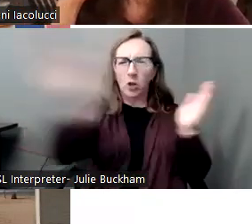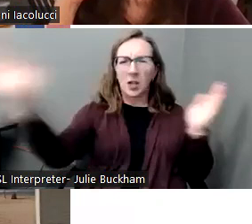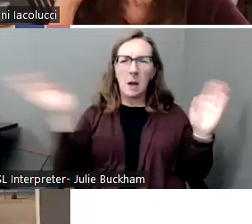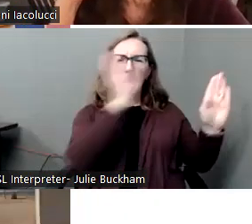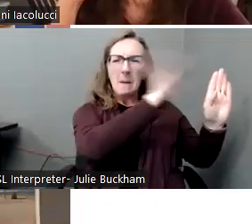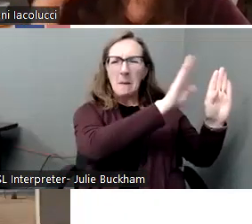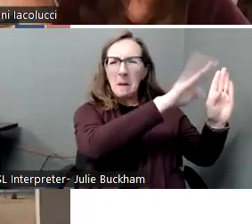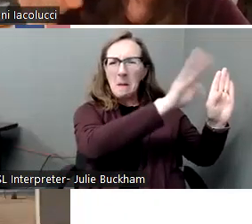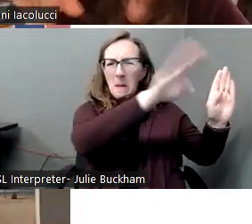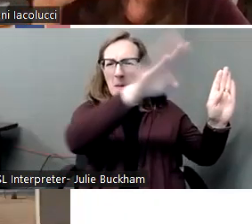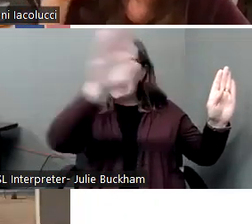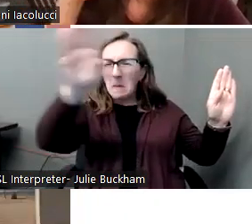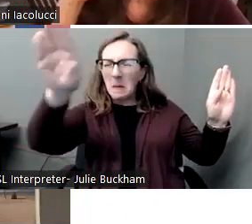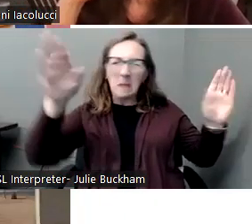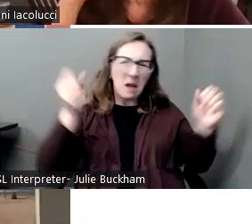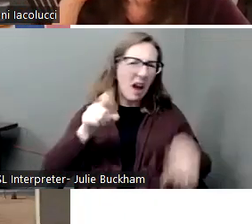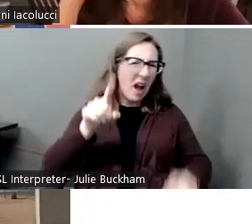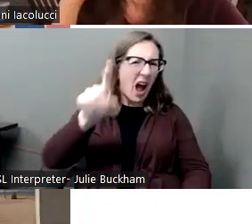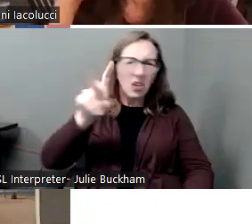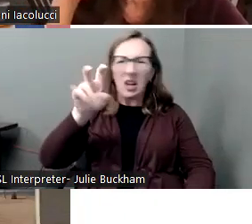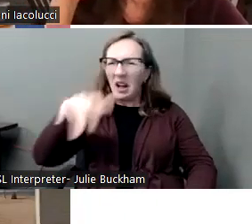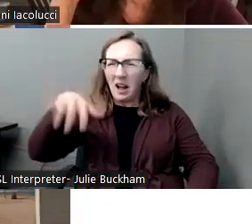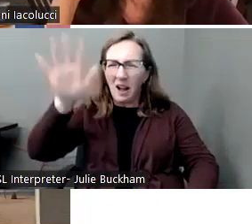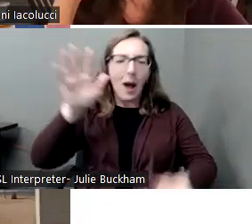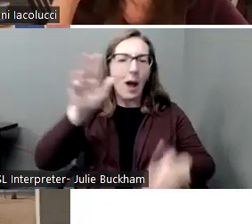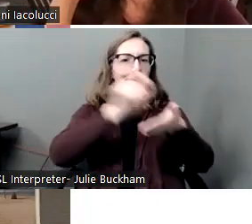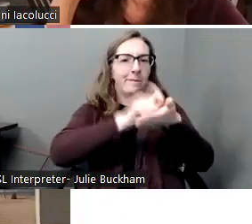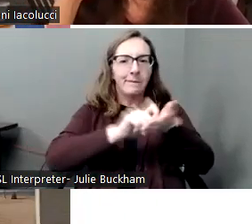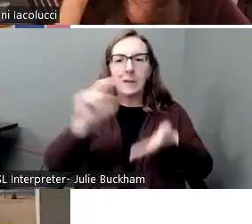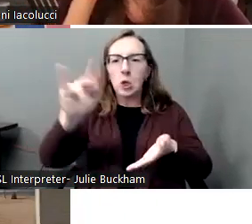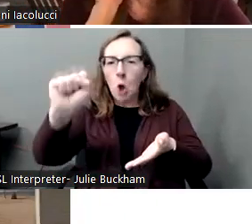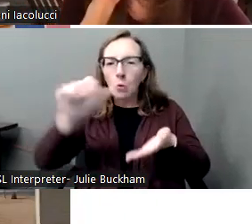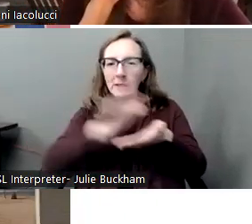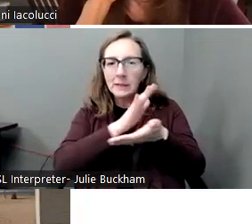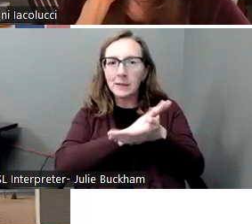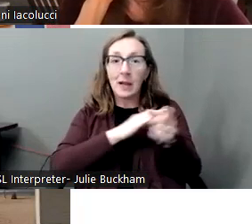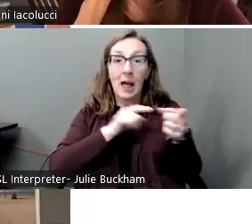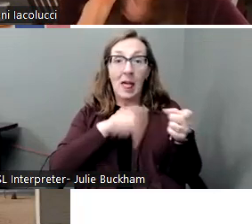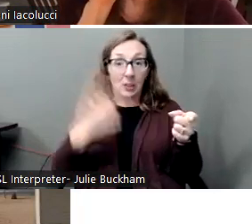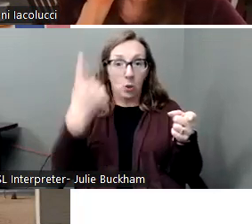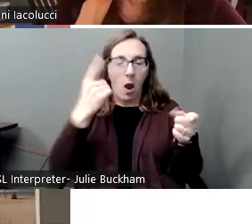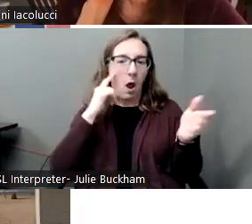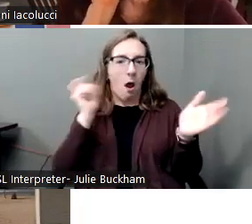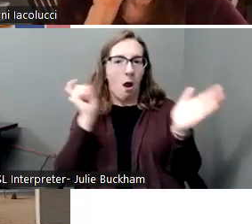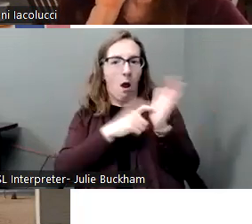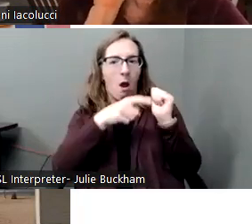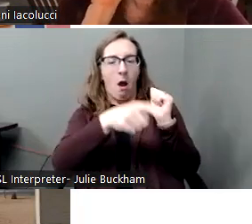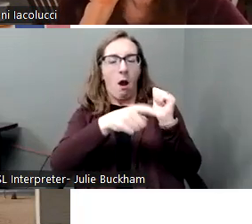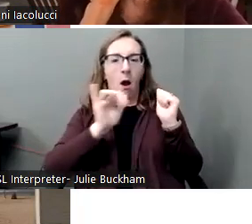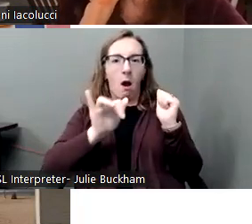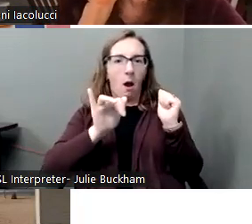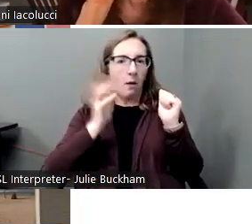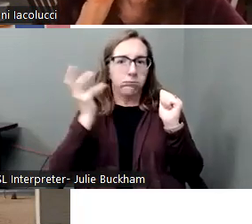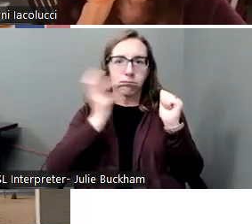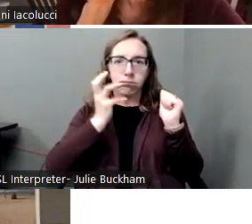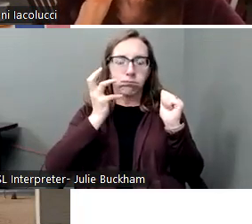hundreds of notes. So, you know, you start reading them. And this is one that absolutely caught my eye because it so goes to